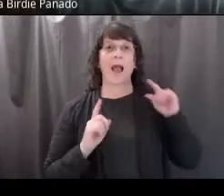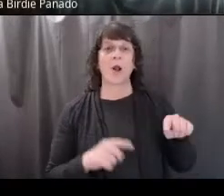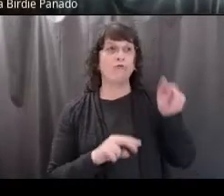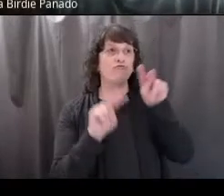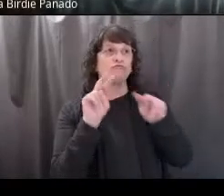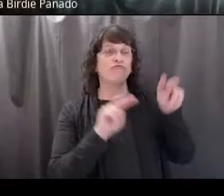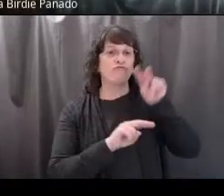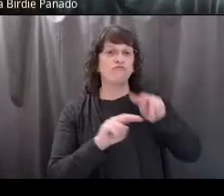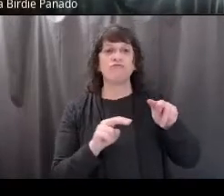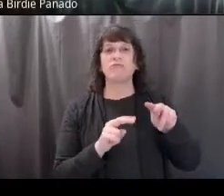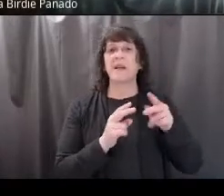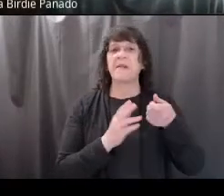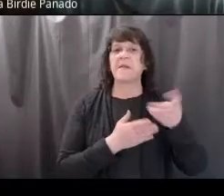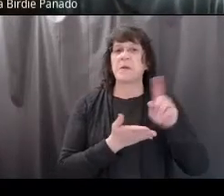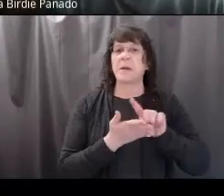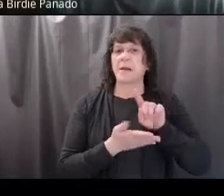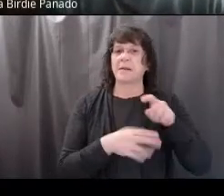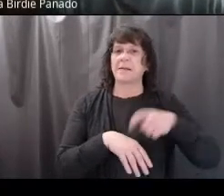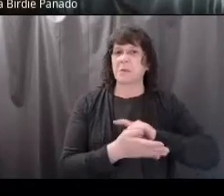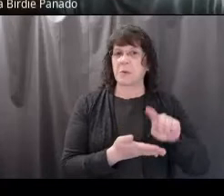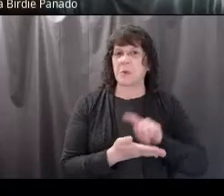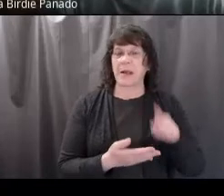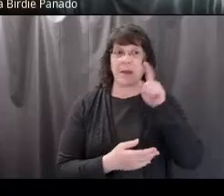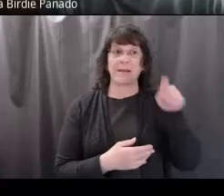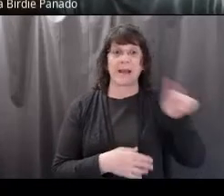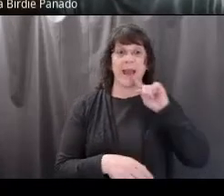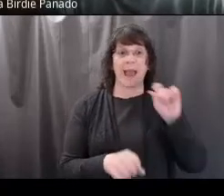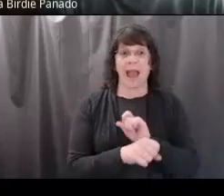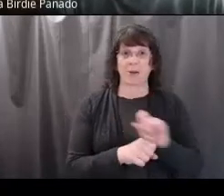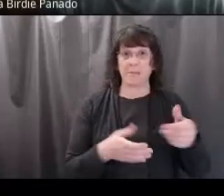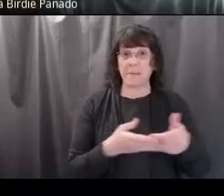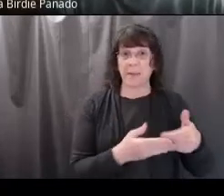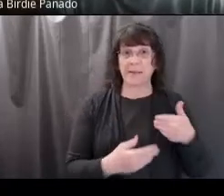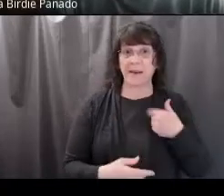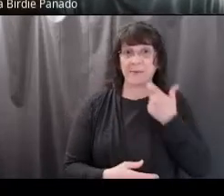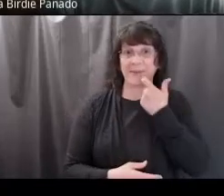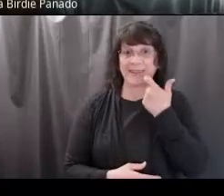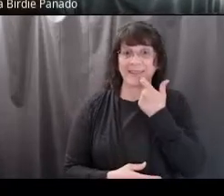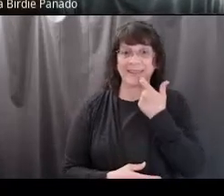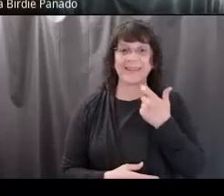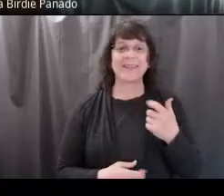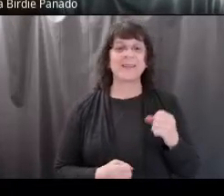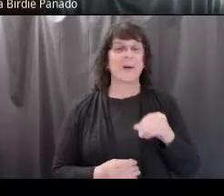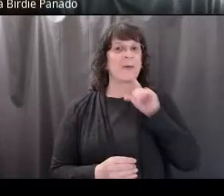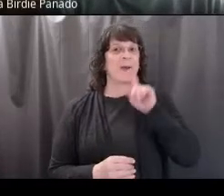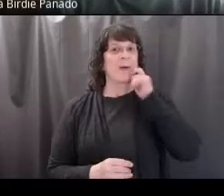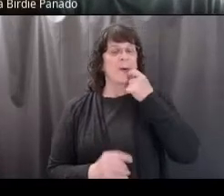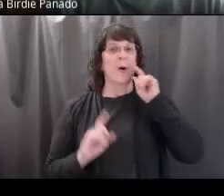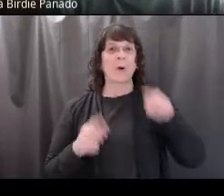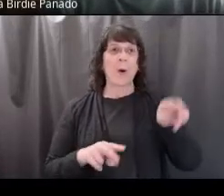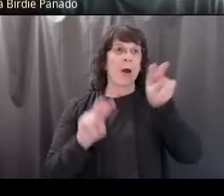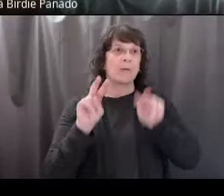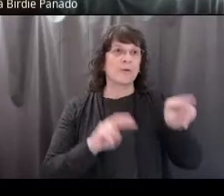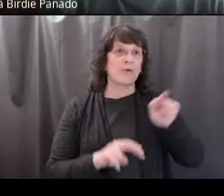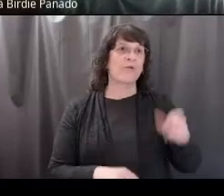observe them a couple times a week because they actually had some babies recently. So it's really cool to go and observe them